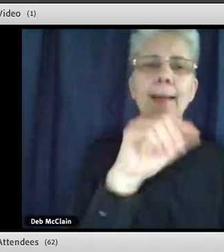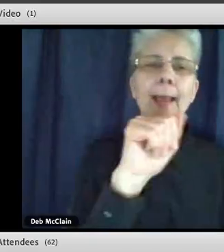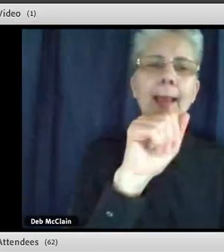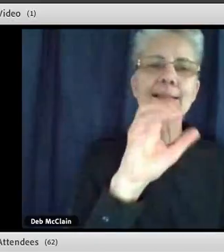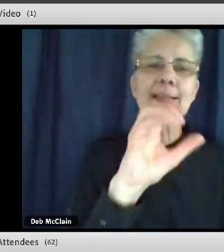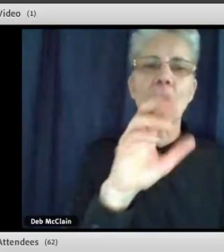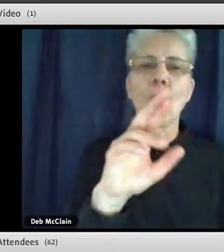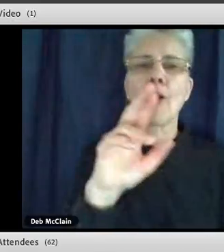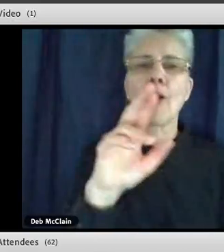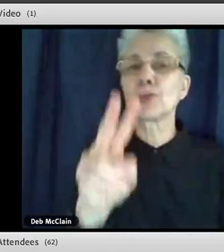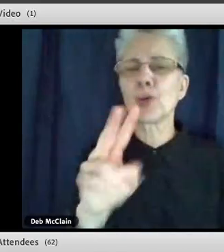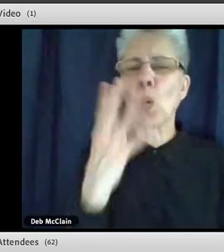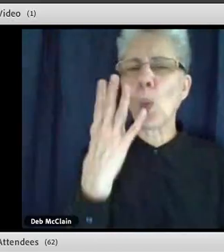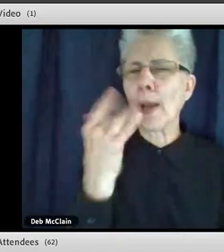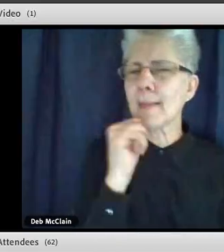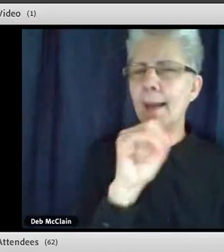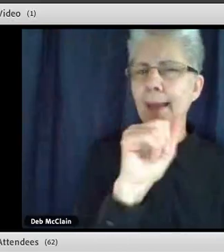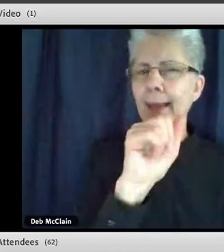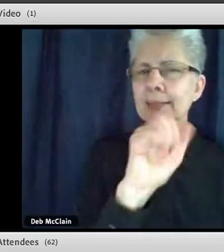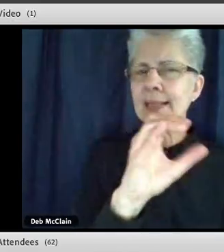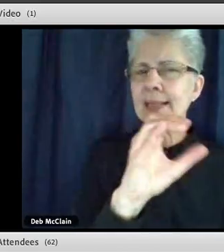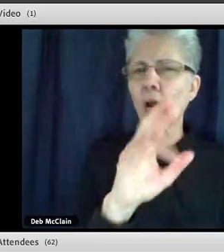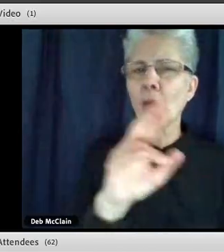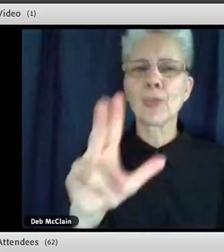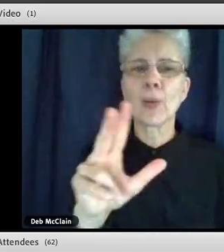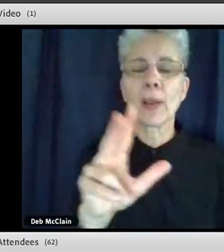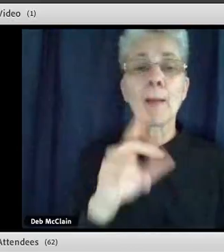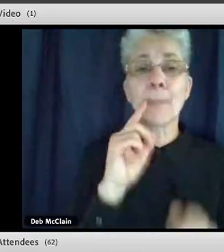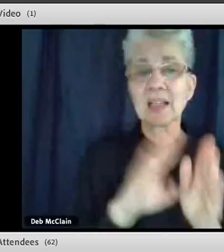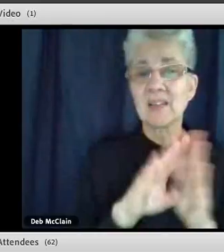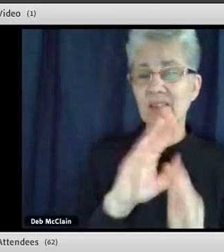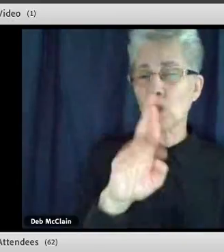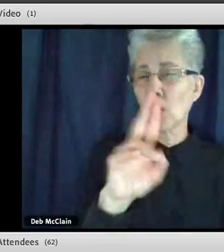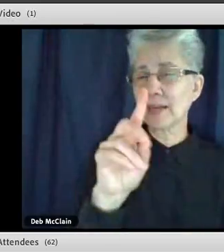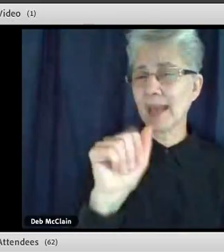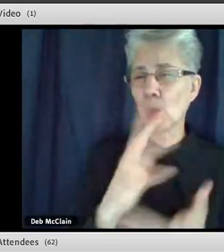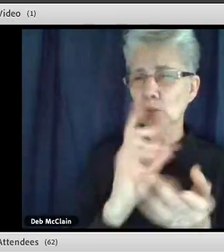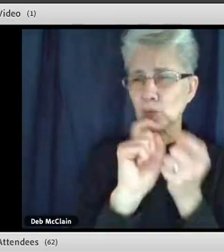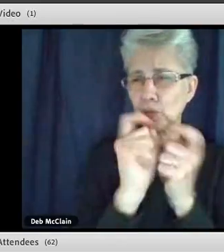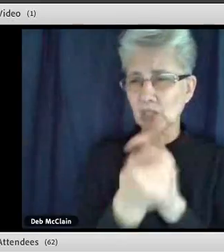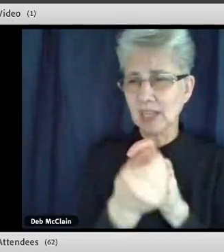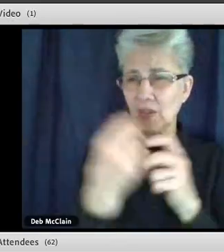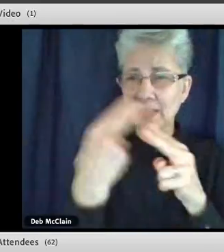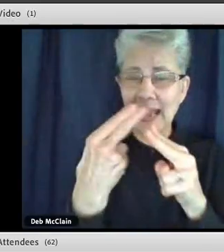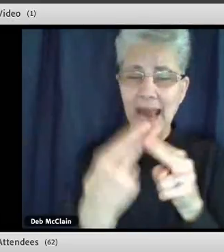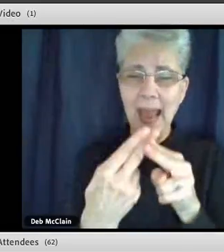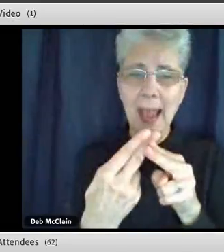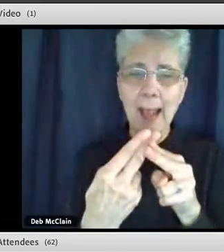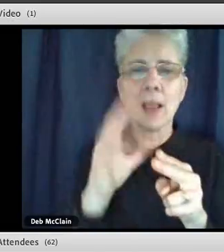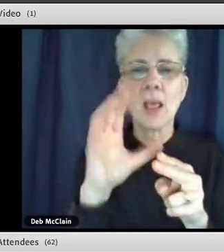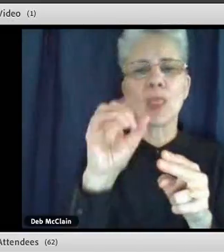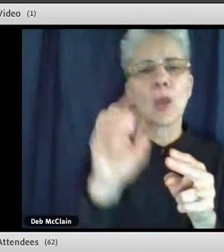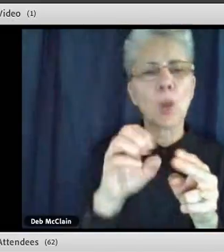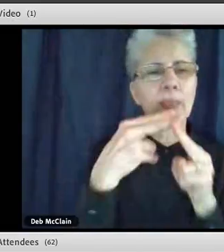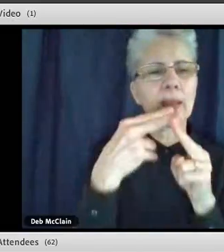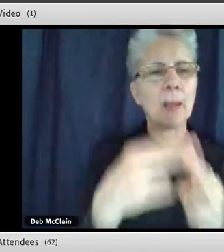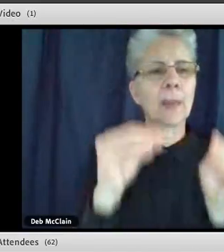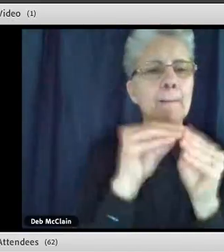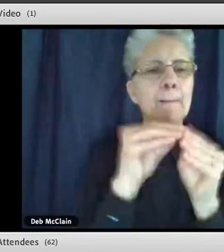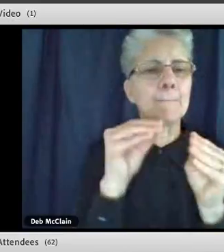the developers RDA, they wanted to change the name so that the code and name would be more kind of